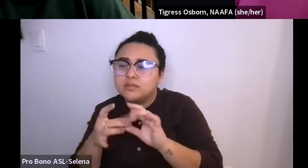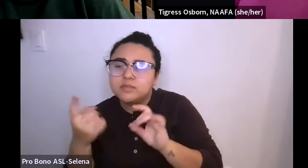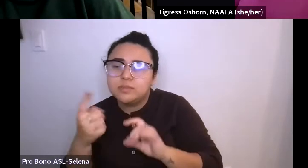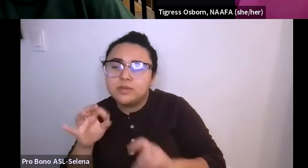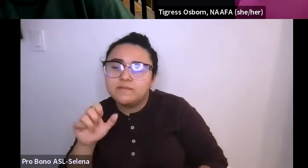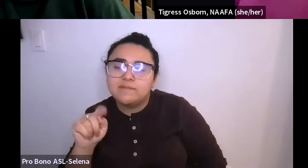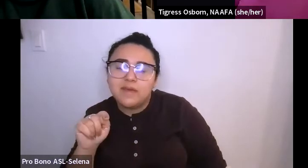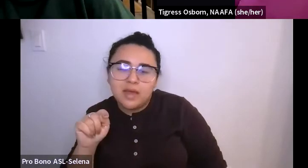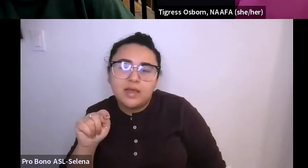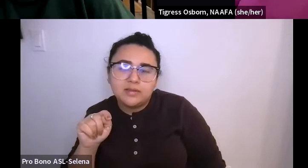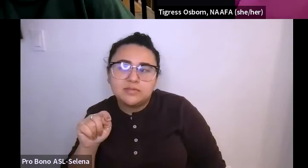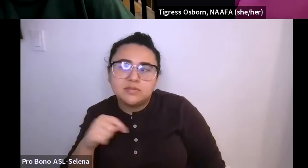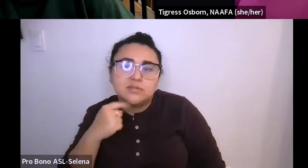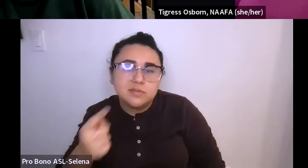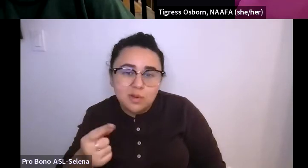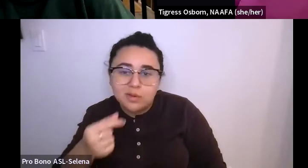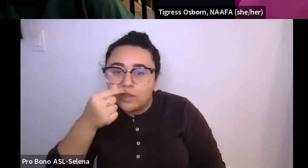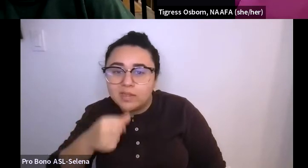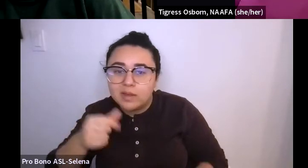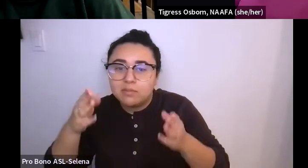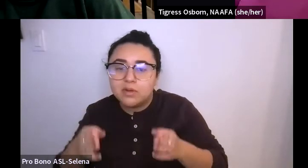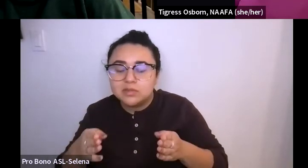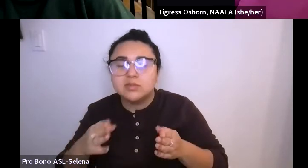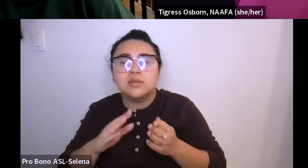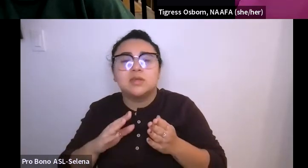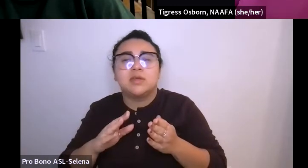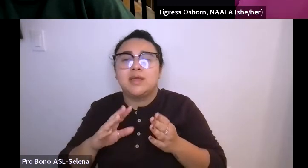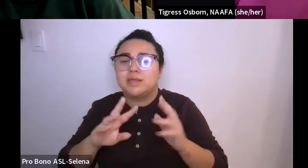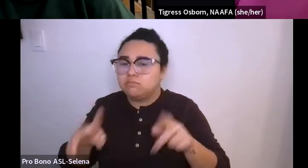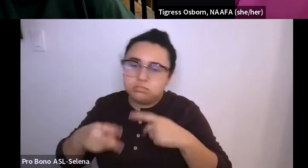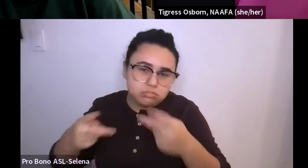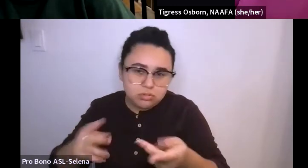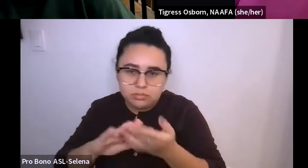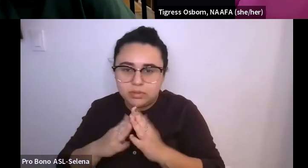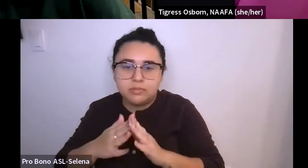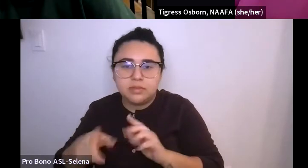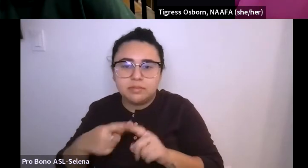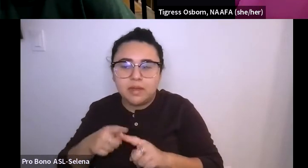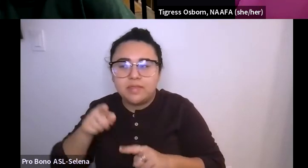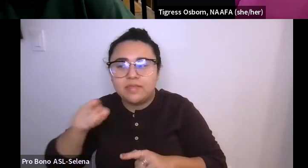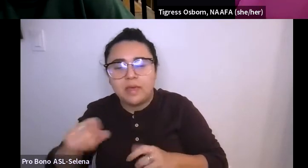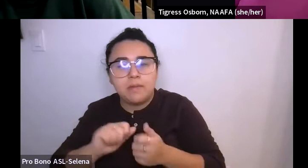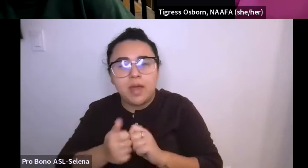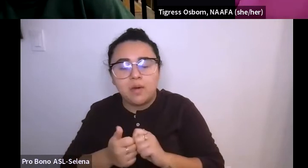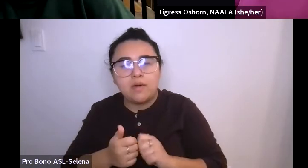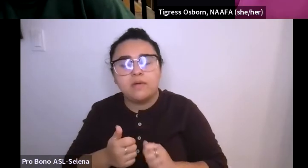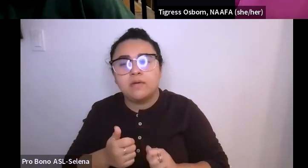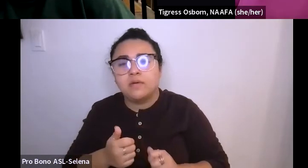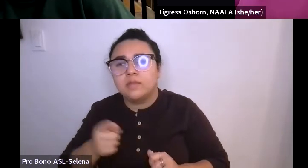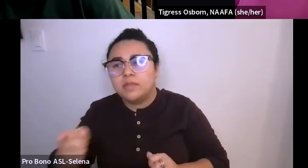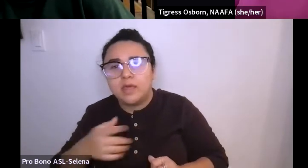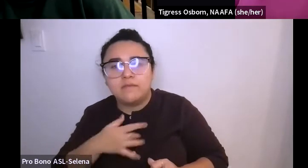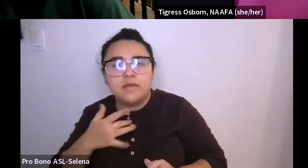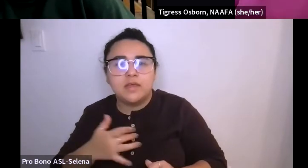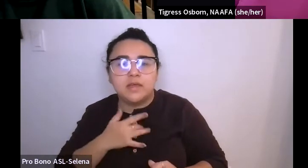somehow it becomes about them and how they feel and how they've always felt. And suddenly you're there, fat, hearing a